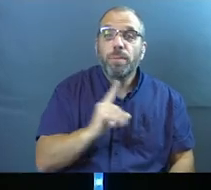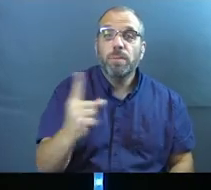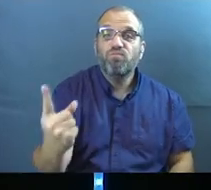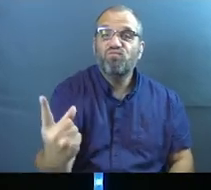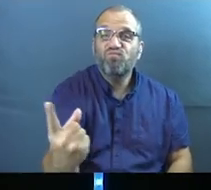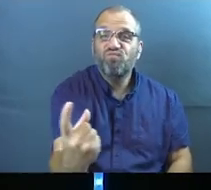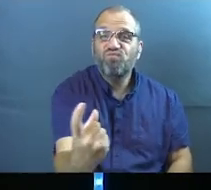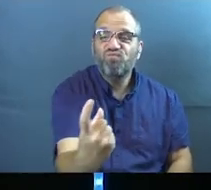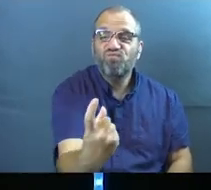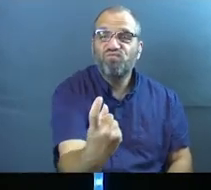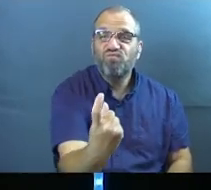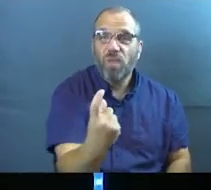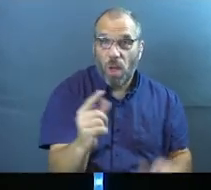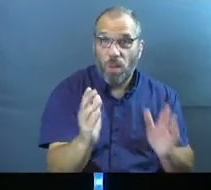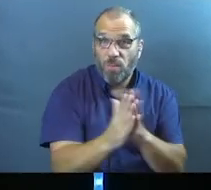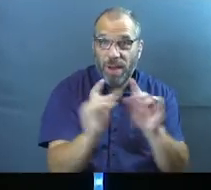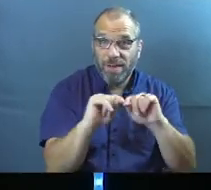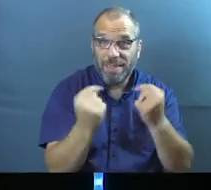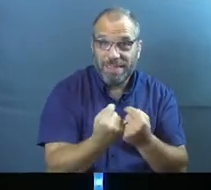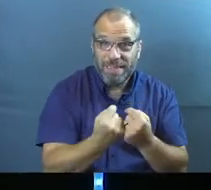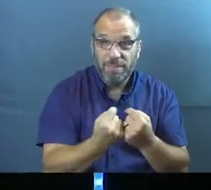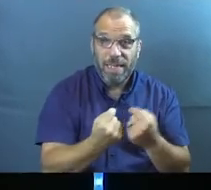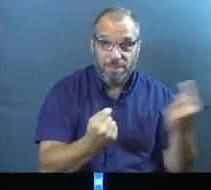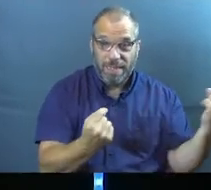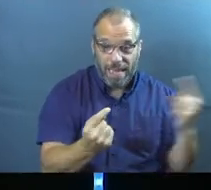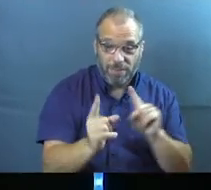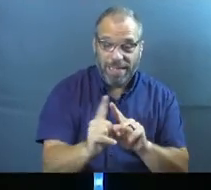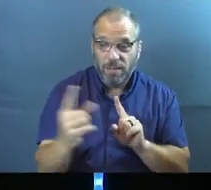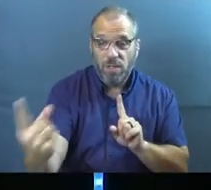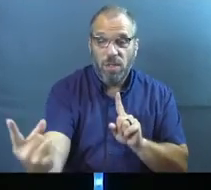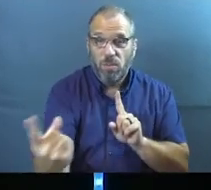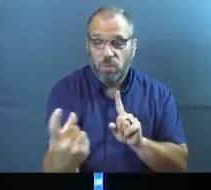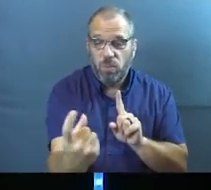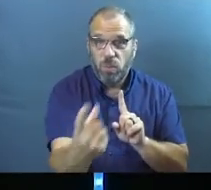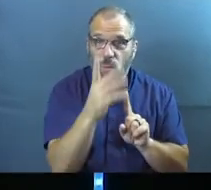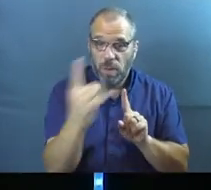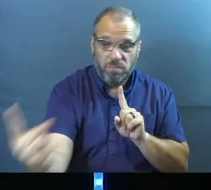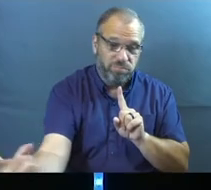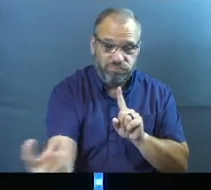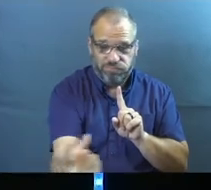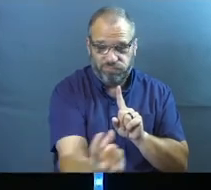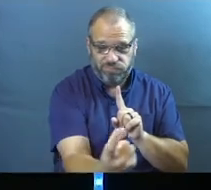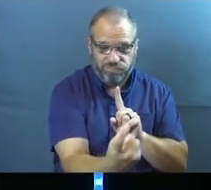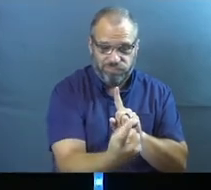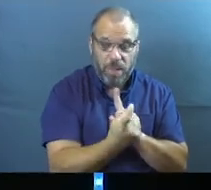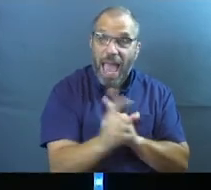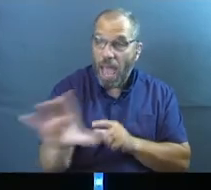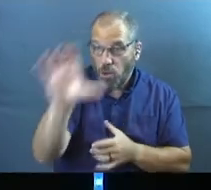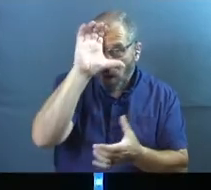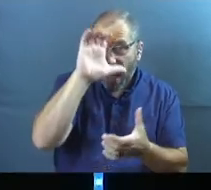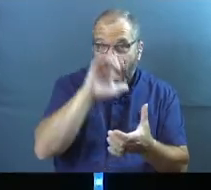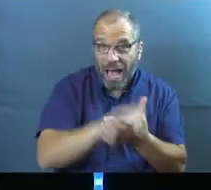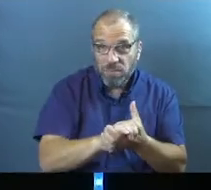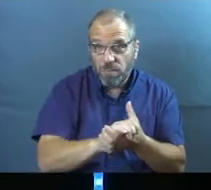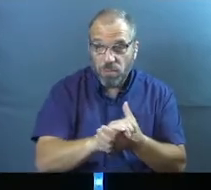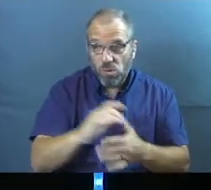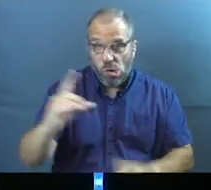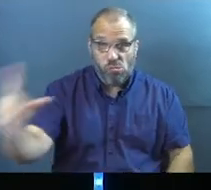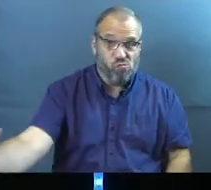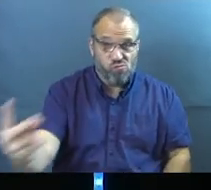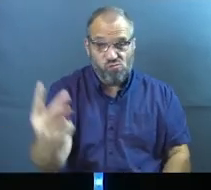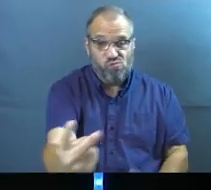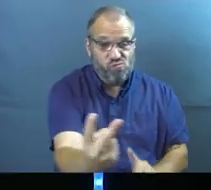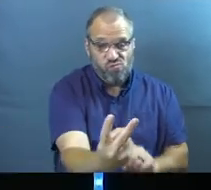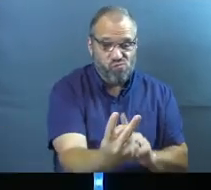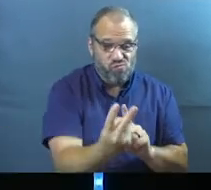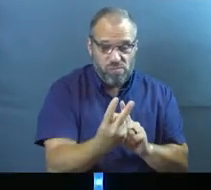walking up to the prayer team, and I was standing there with them, and she makes a beeline right for me, and her husband's in tow. He's coming